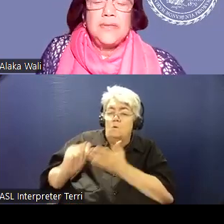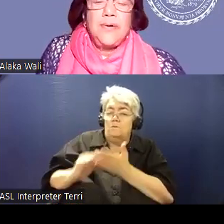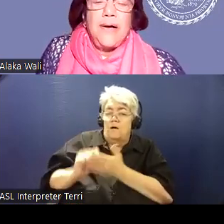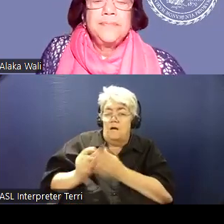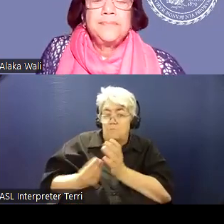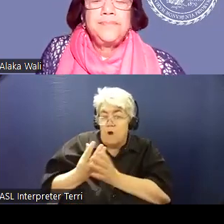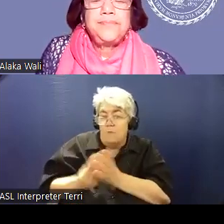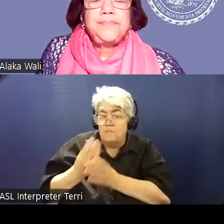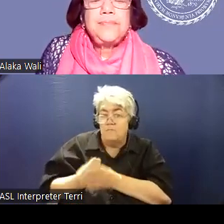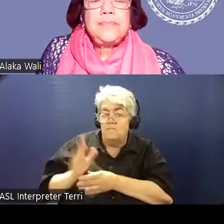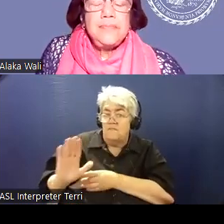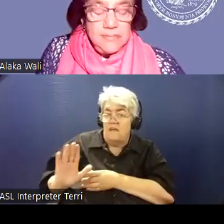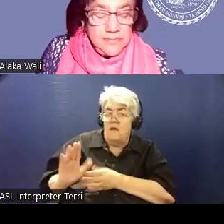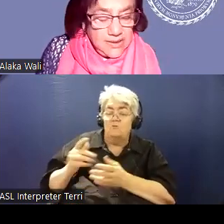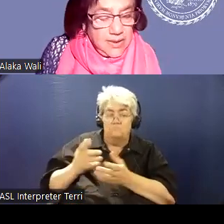crops, and so on.